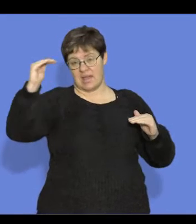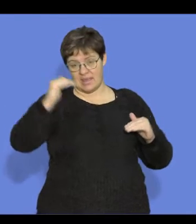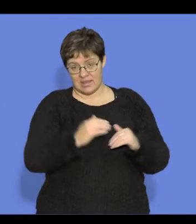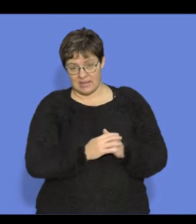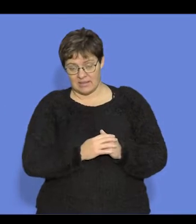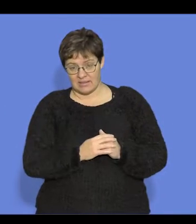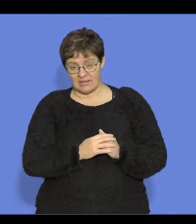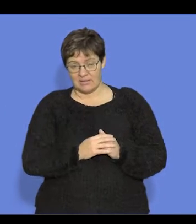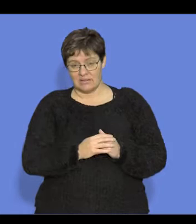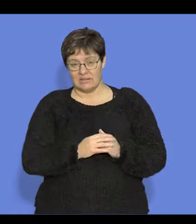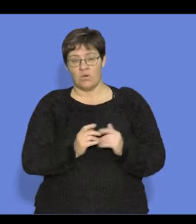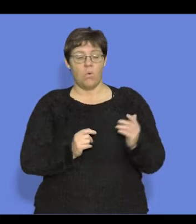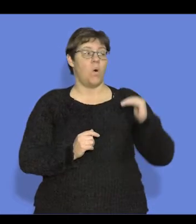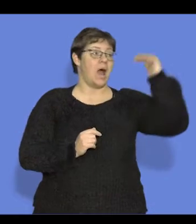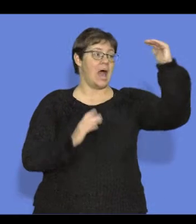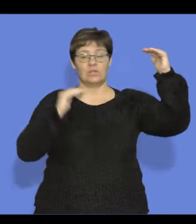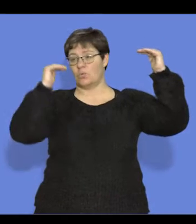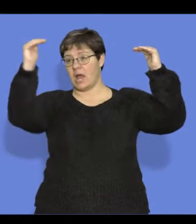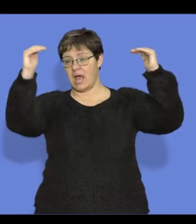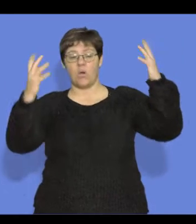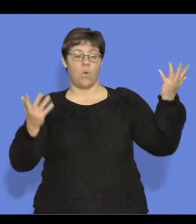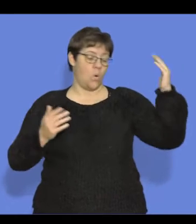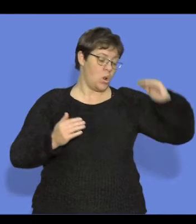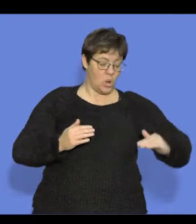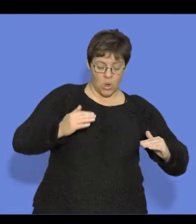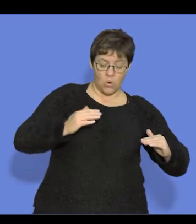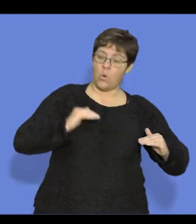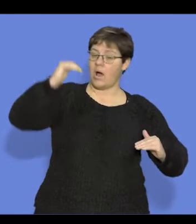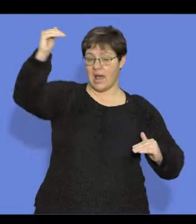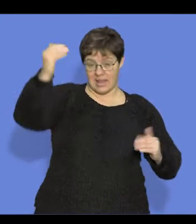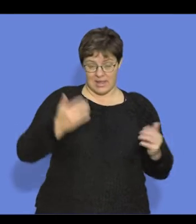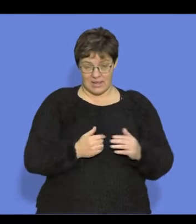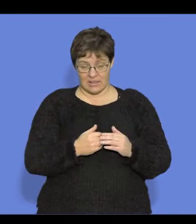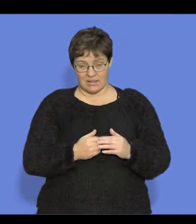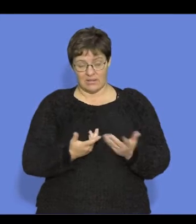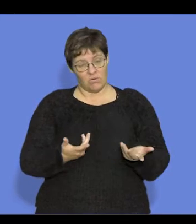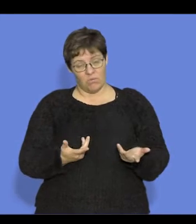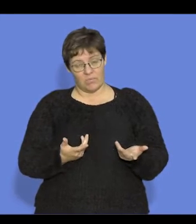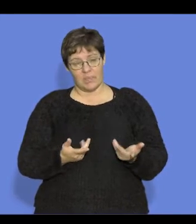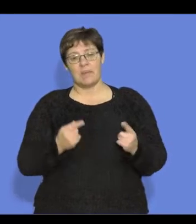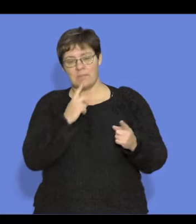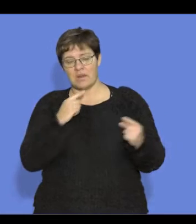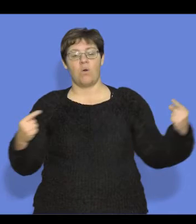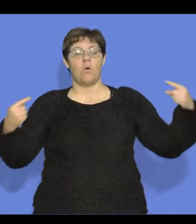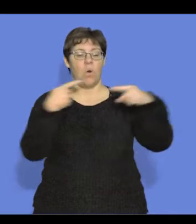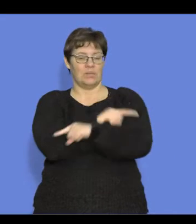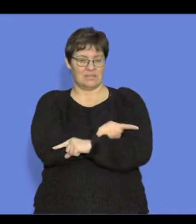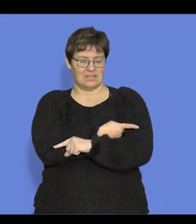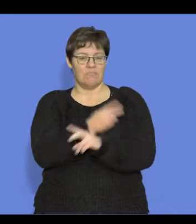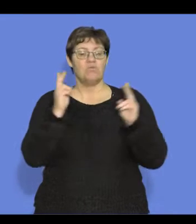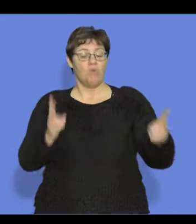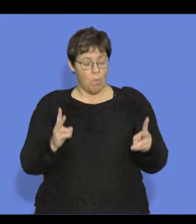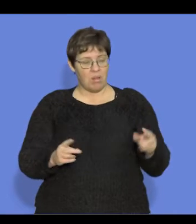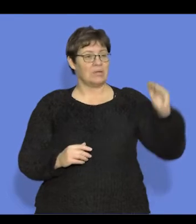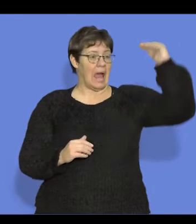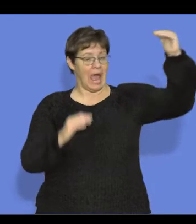from a high to a high concentration or from a low to a high concentration, which is exactly opposite to what happens in